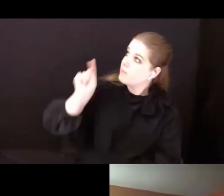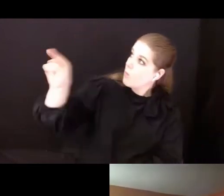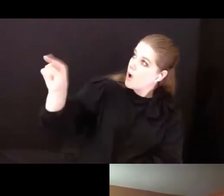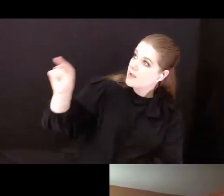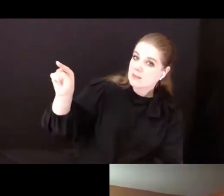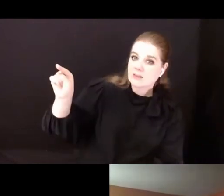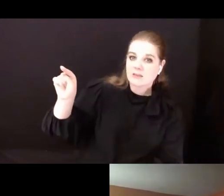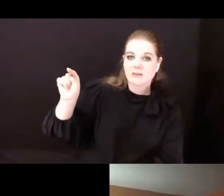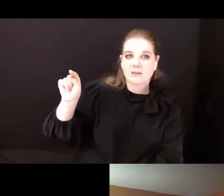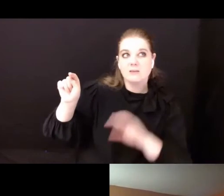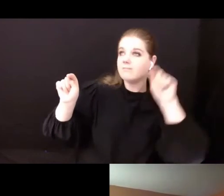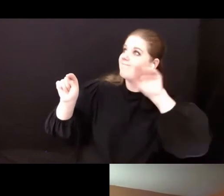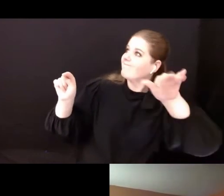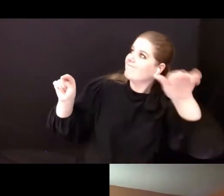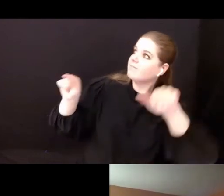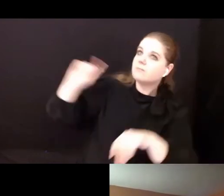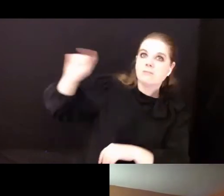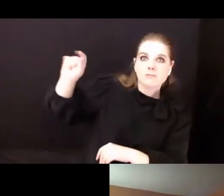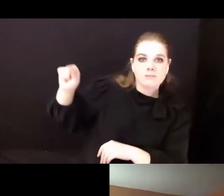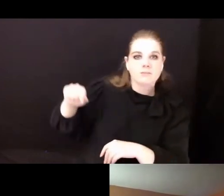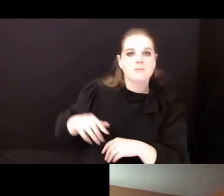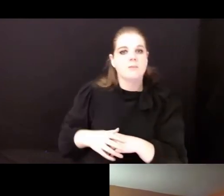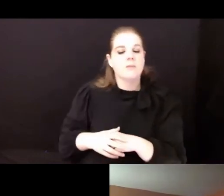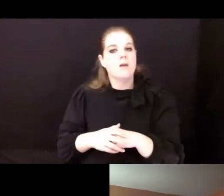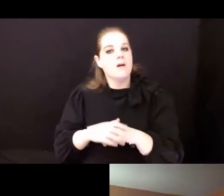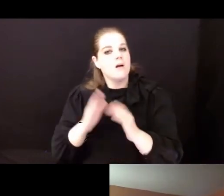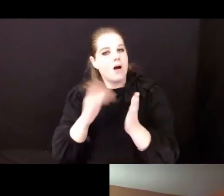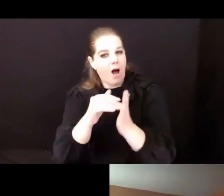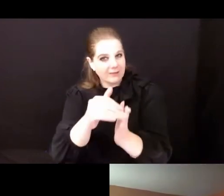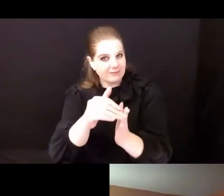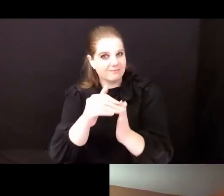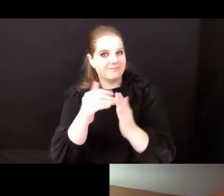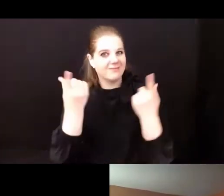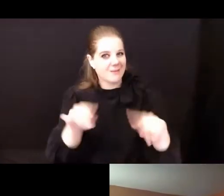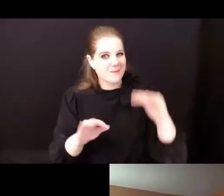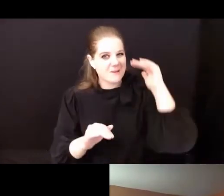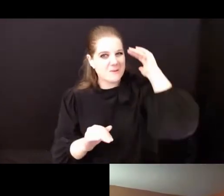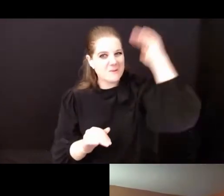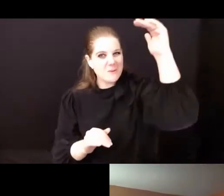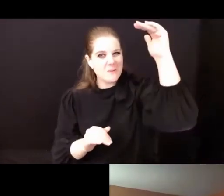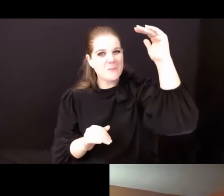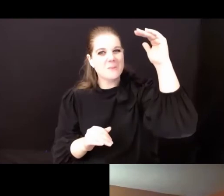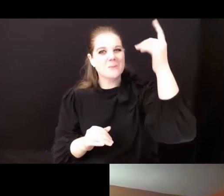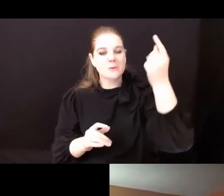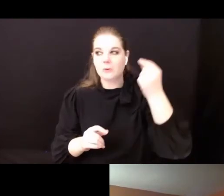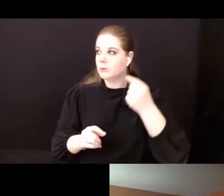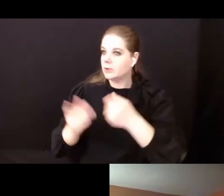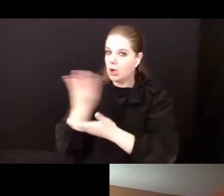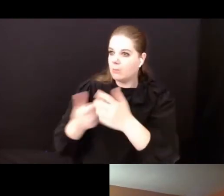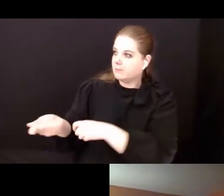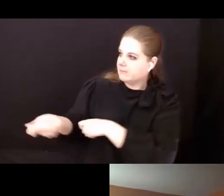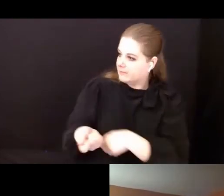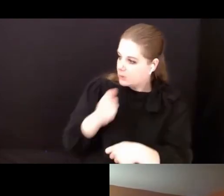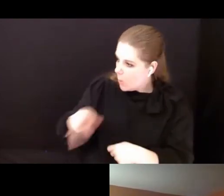I will see many, many times the adult yank the child's arm and say, don't